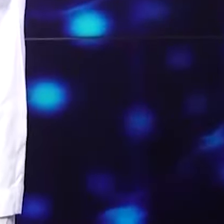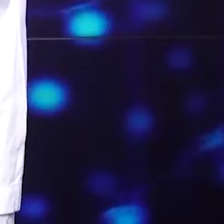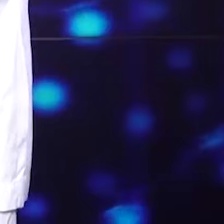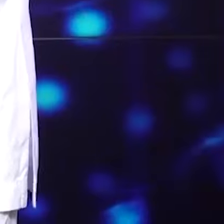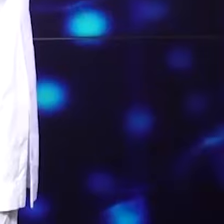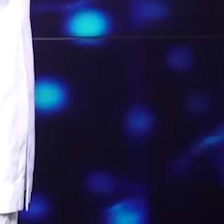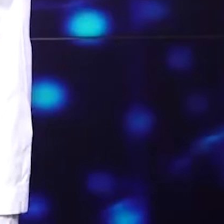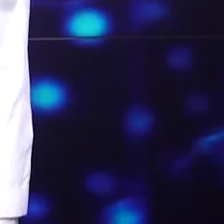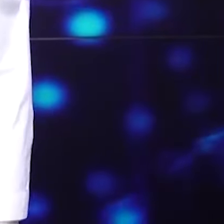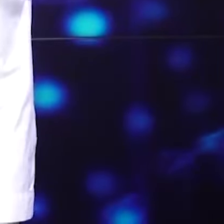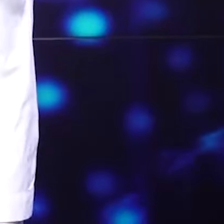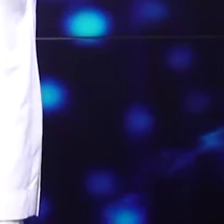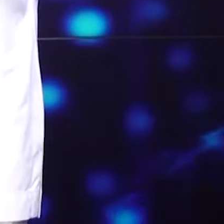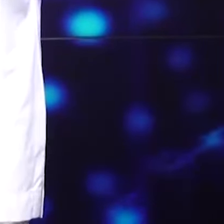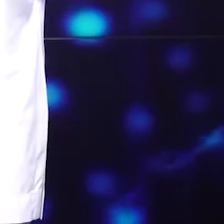offense.